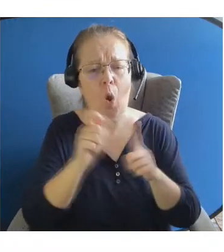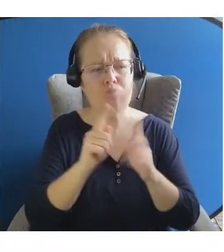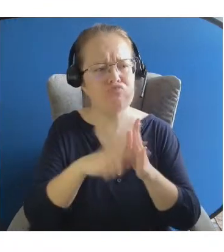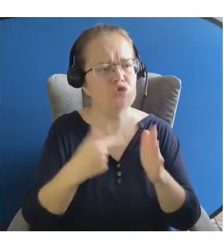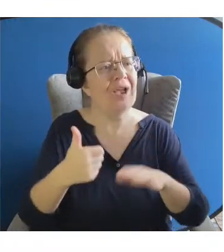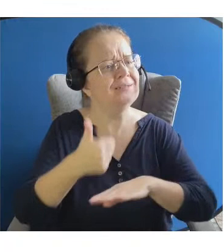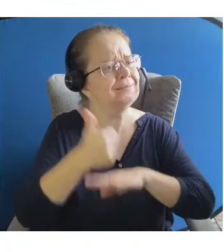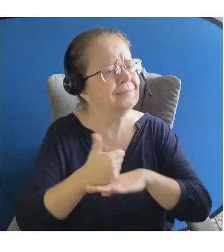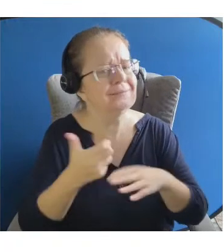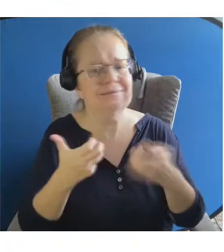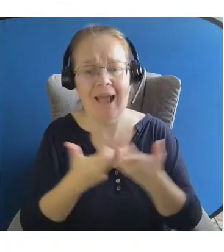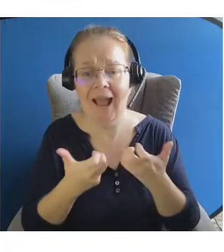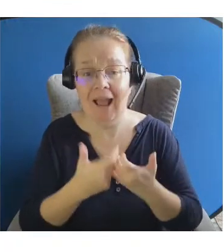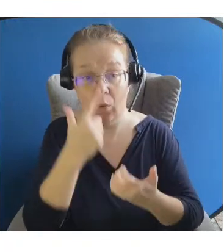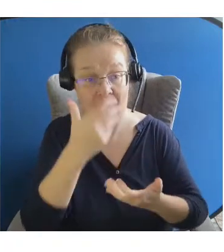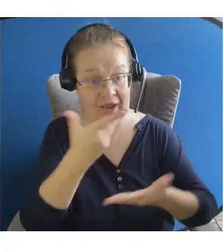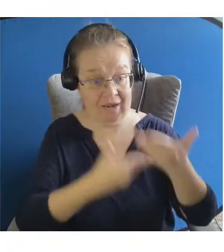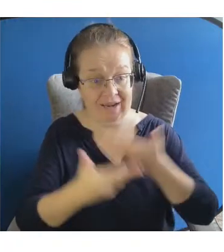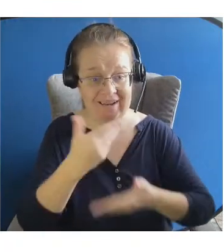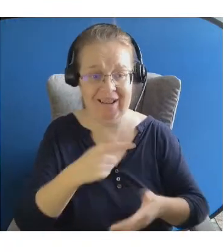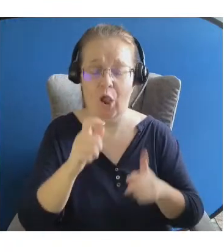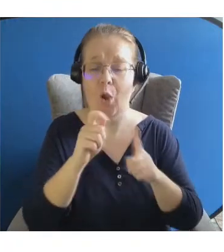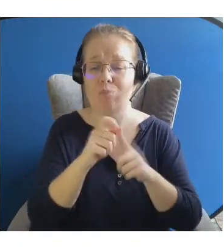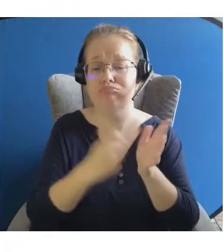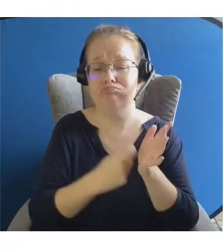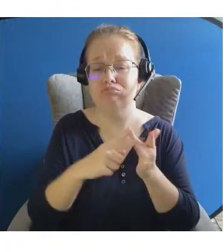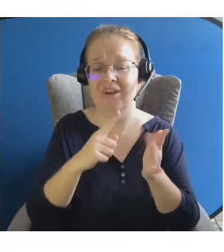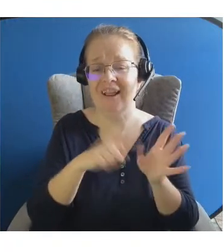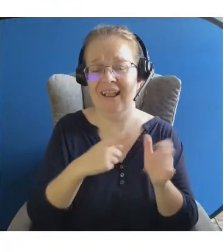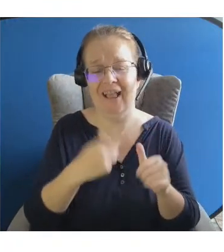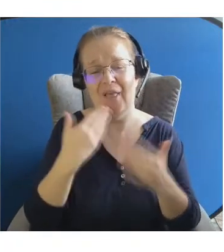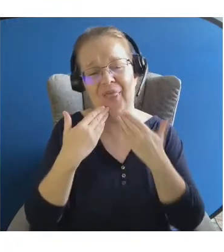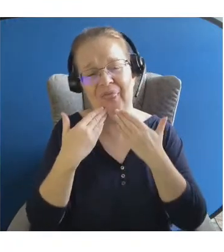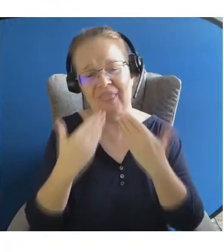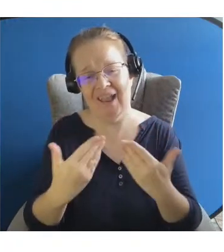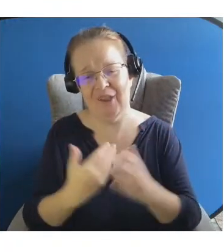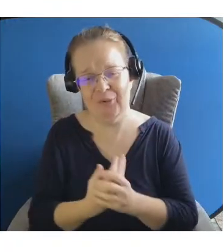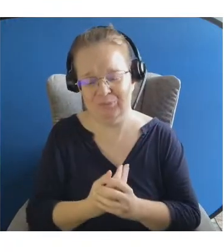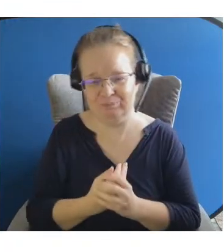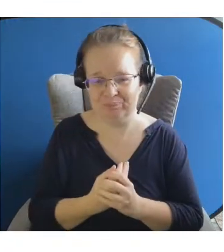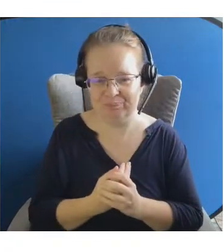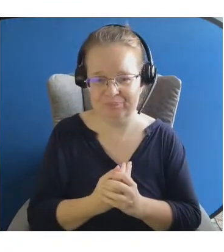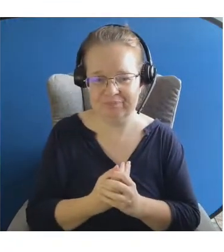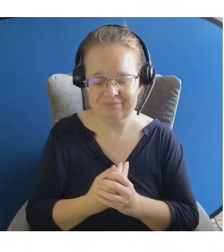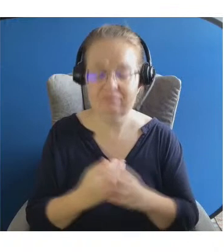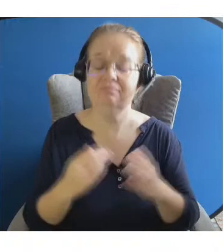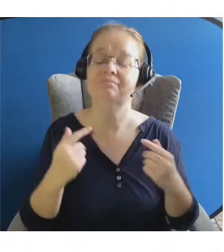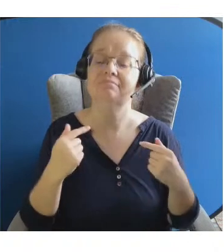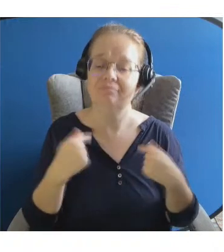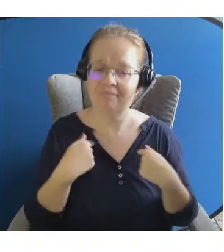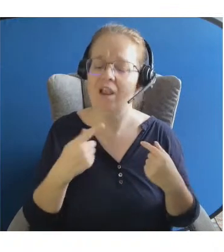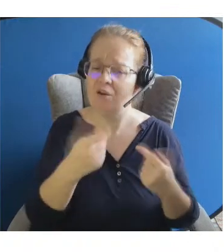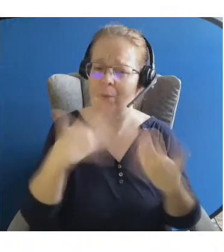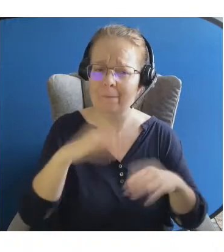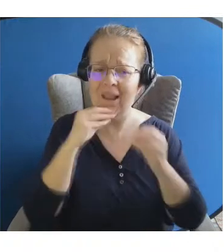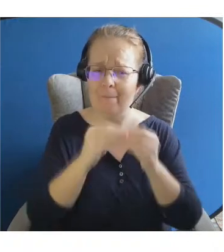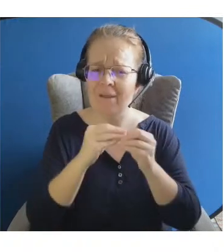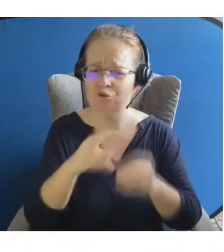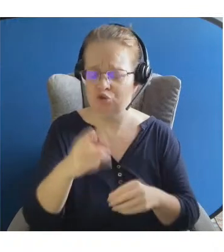about. So Amy, thanks very much. So as you mentioned just now, I think it became